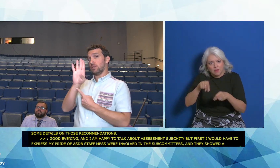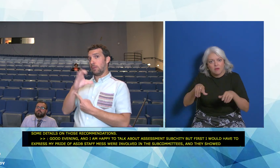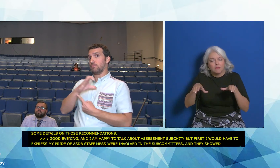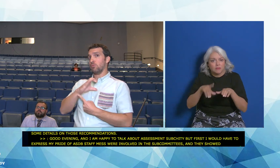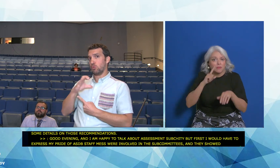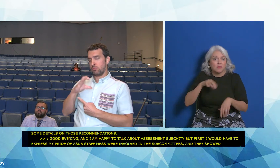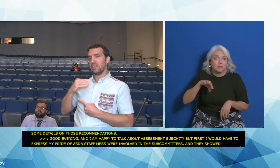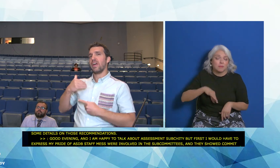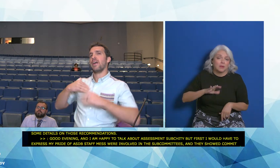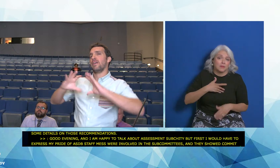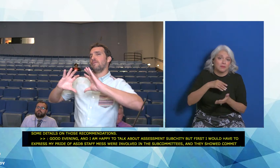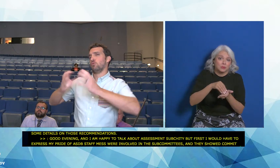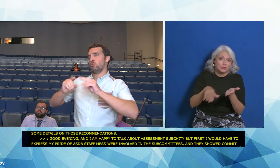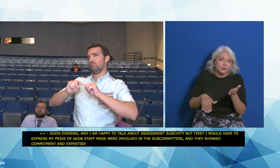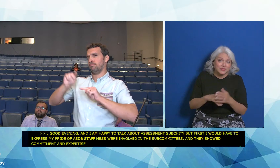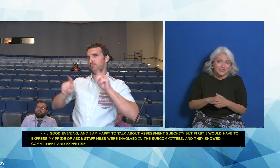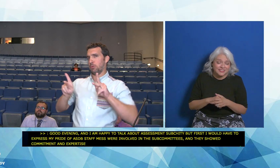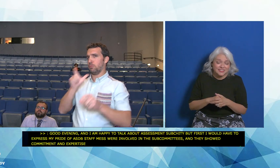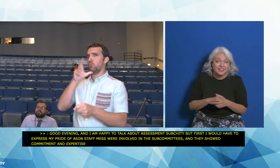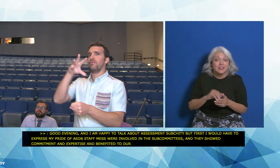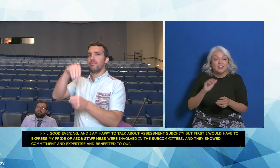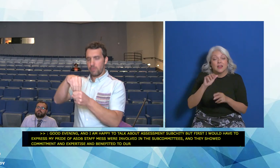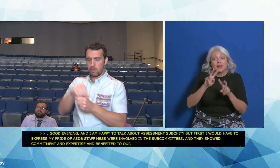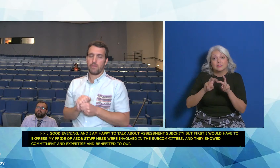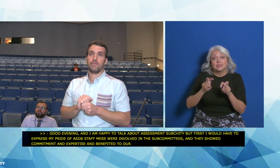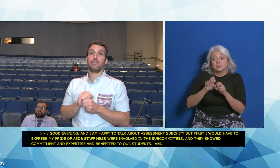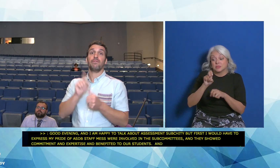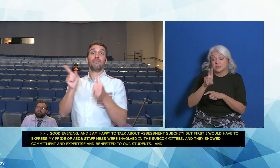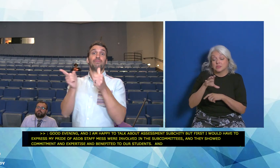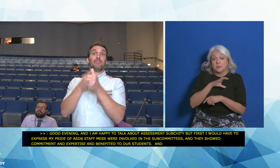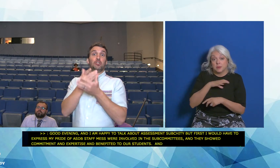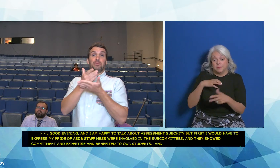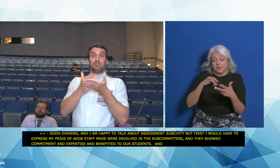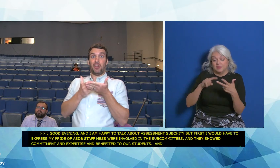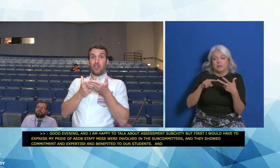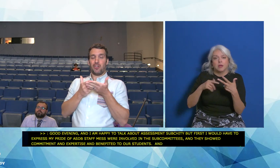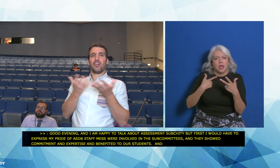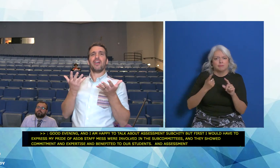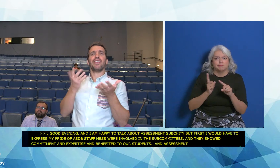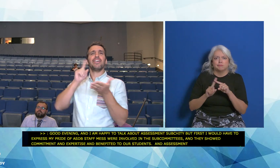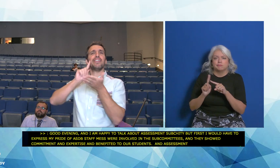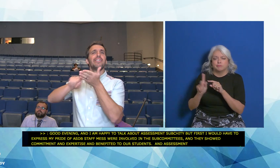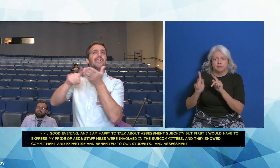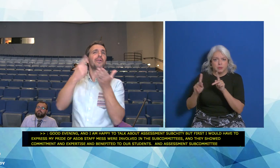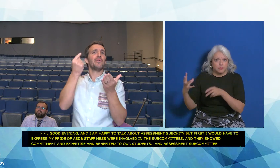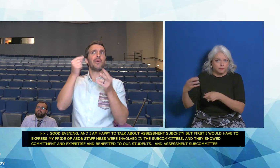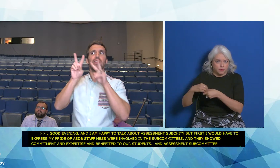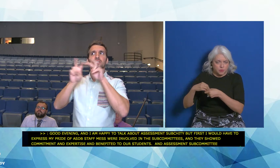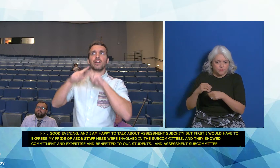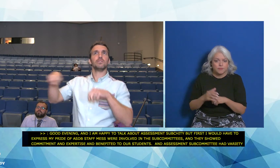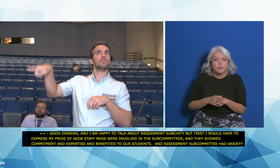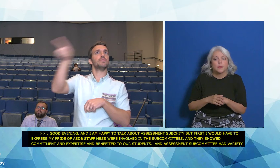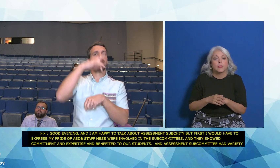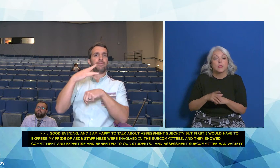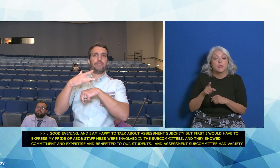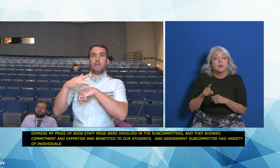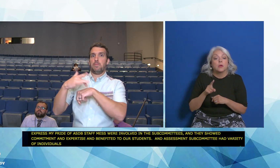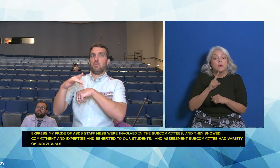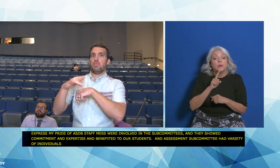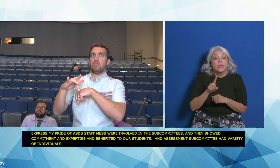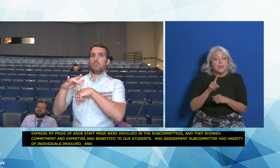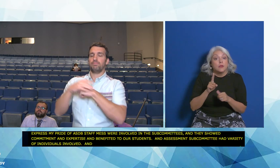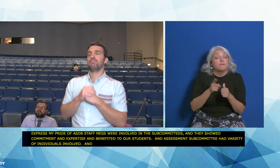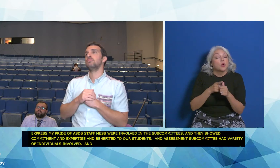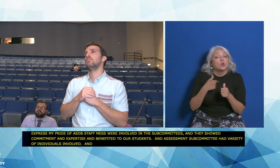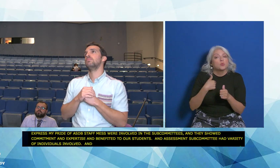benefit of our students. The assessment subcommittee had a variety of individuals involved. In the first part, we